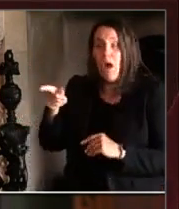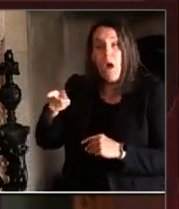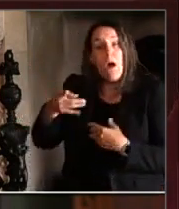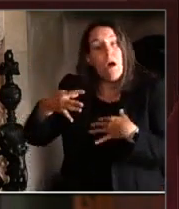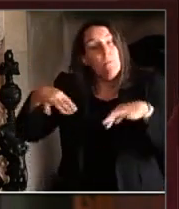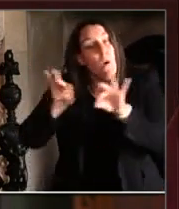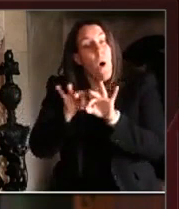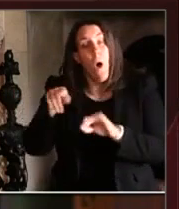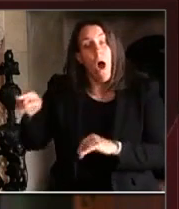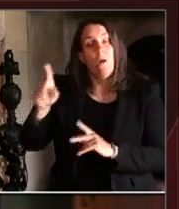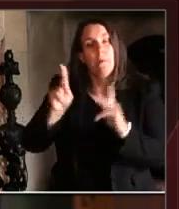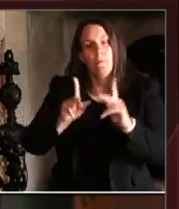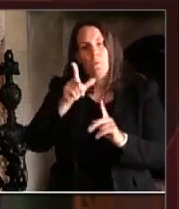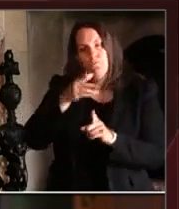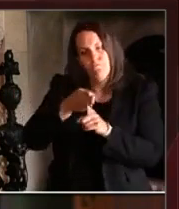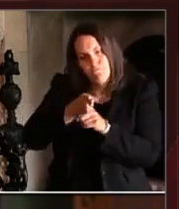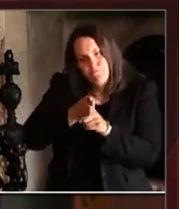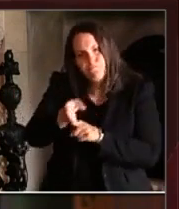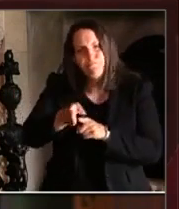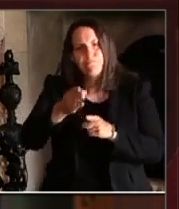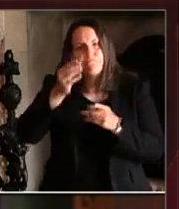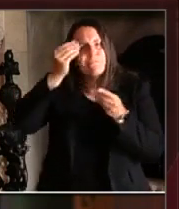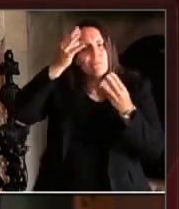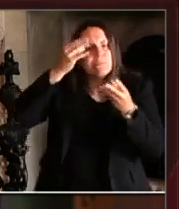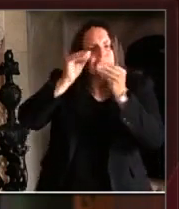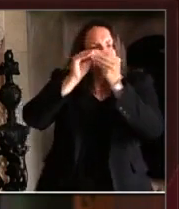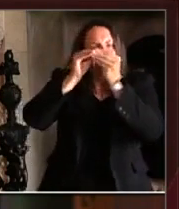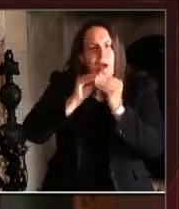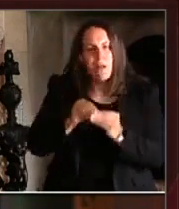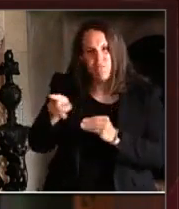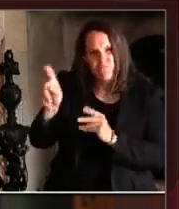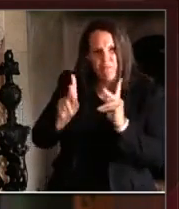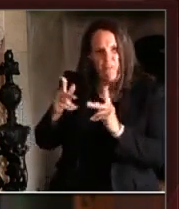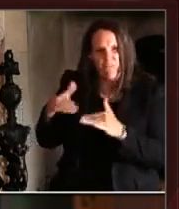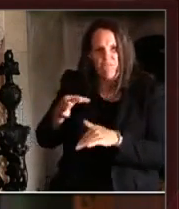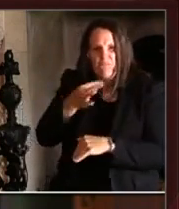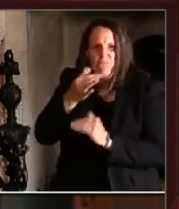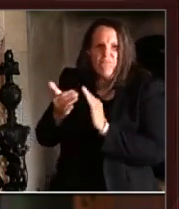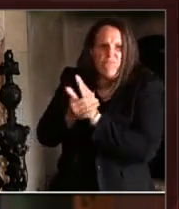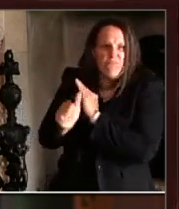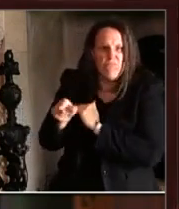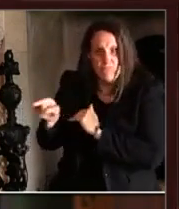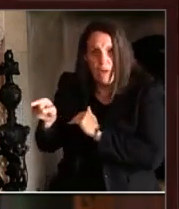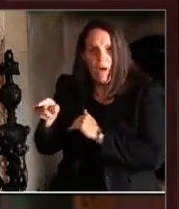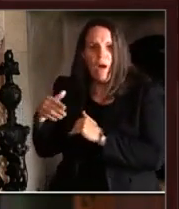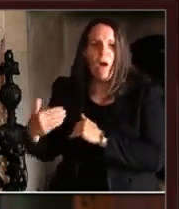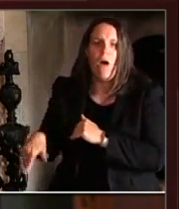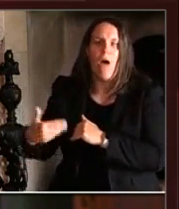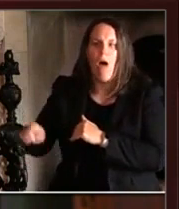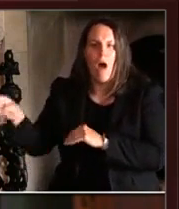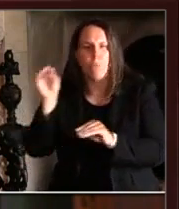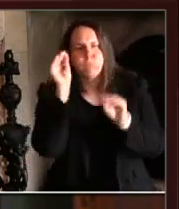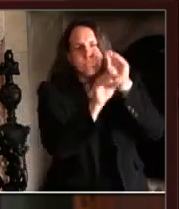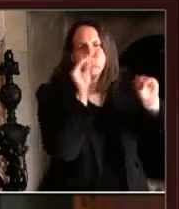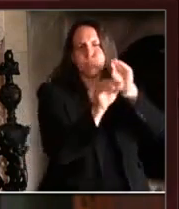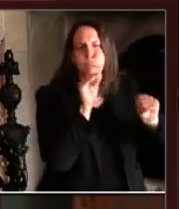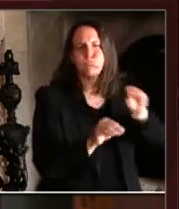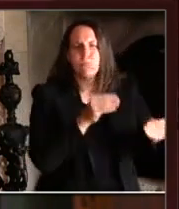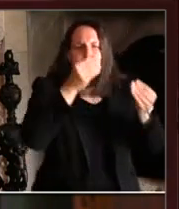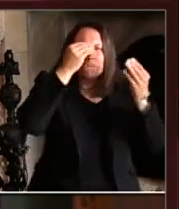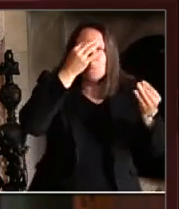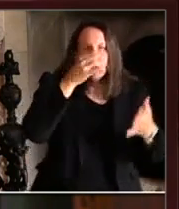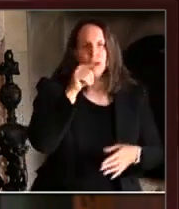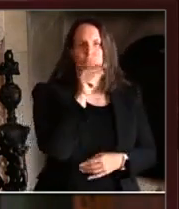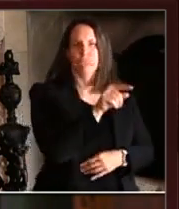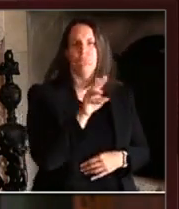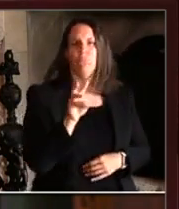they have continually been adding new pieces of information, new levels of granularity, and new ways to display our information